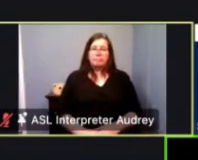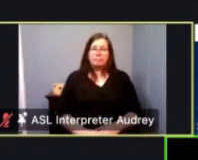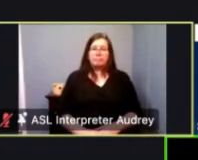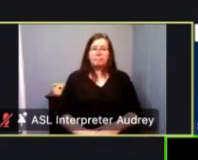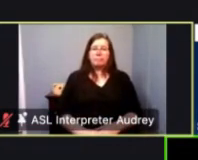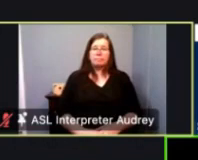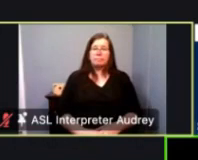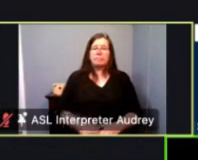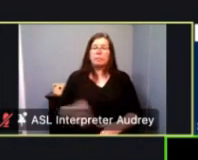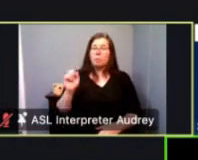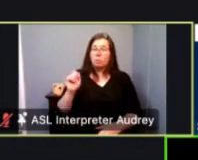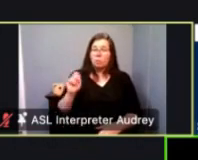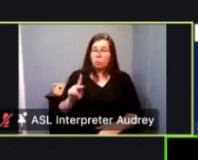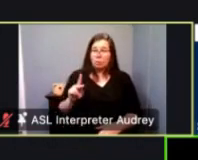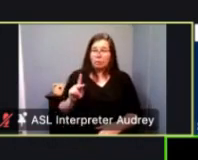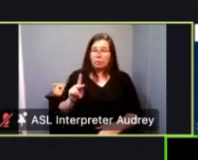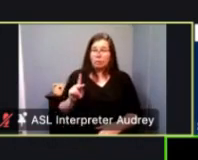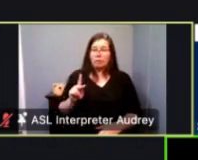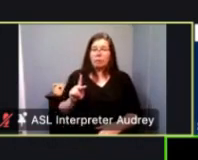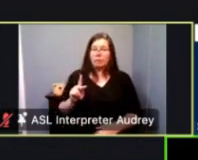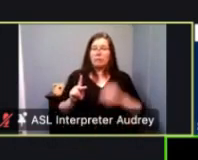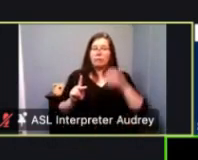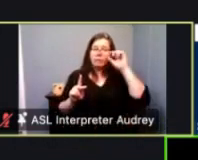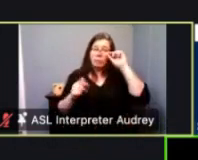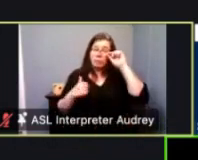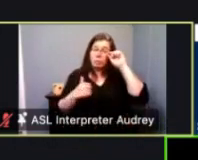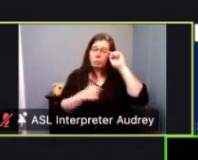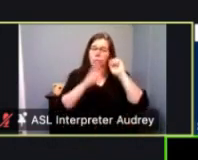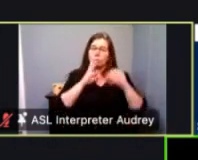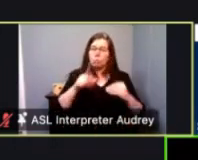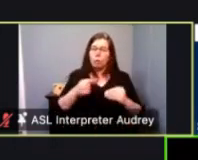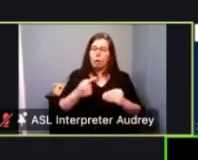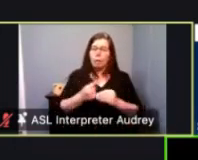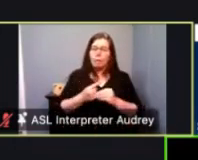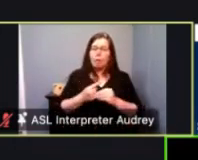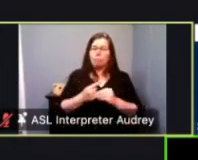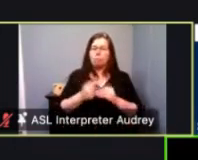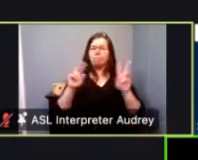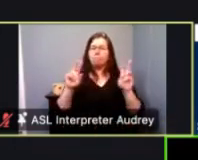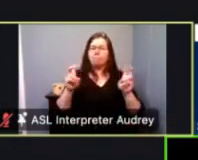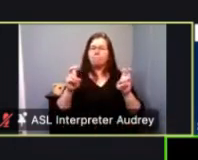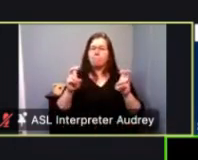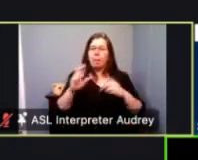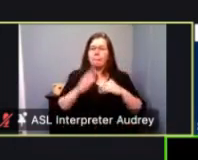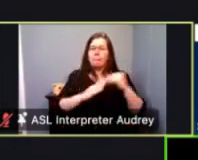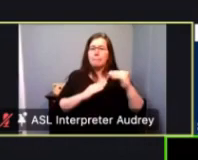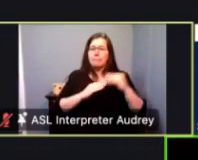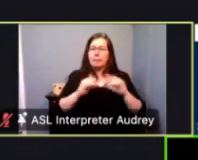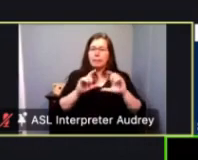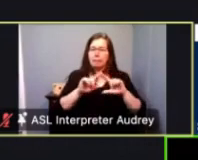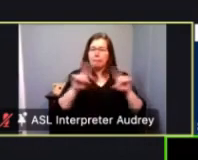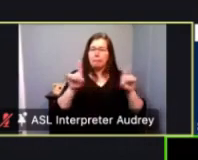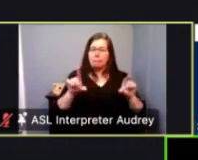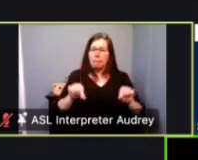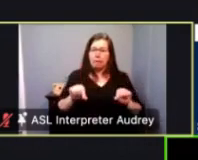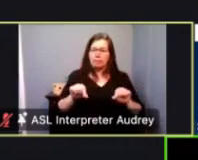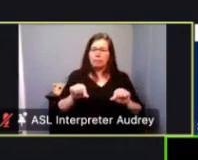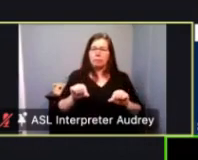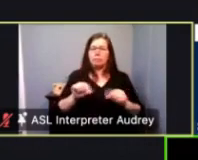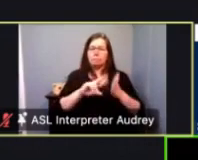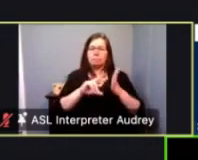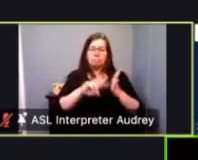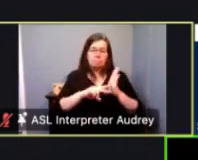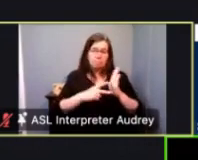Okay, we're going to talk about some of the building blocks of pride, and those include